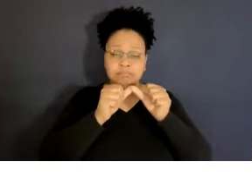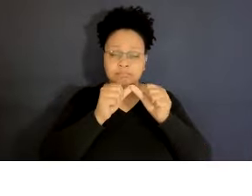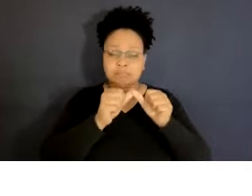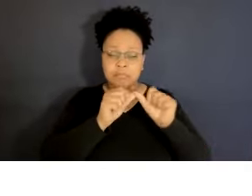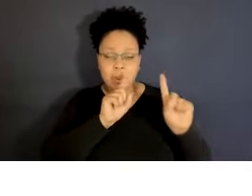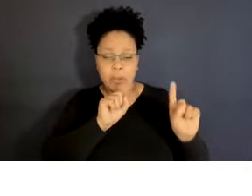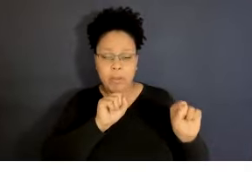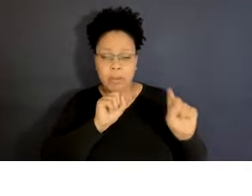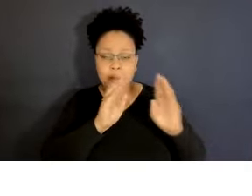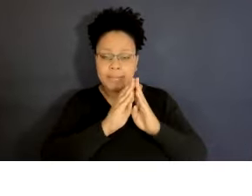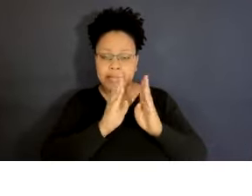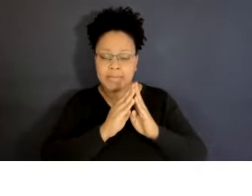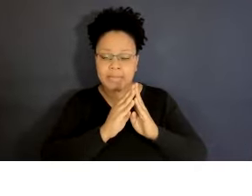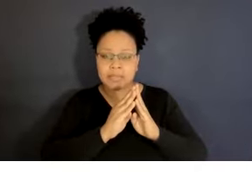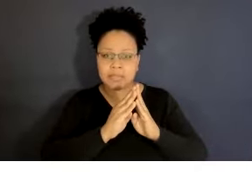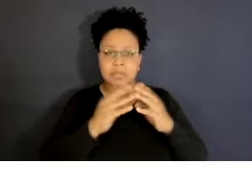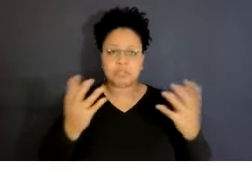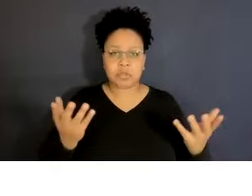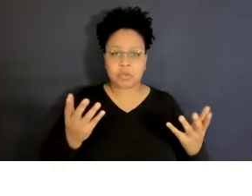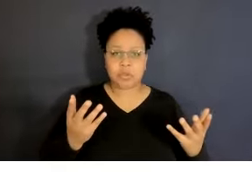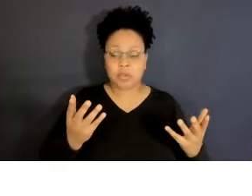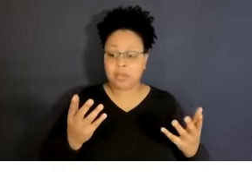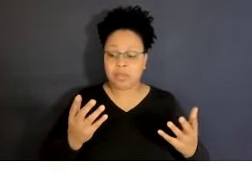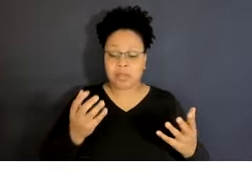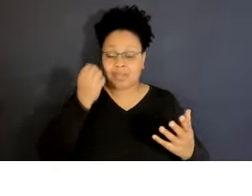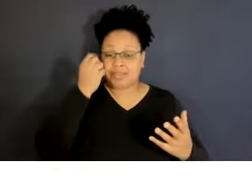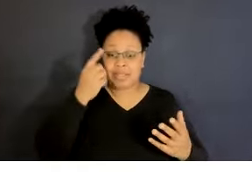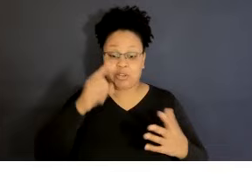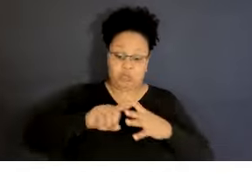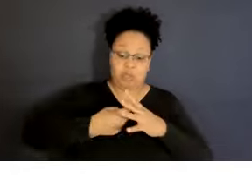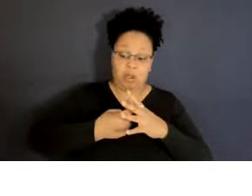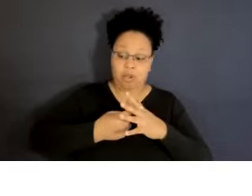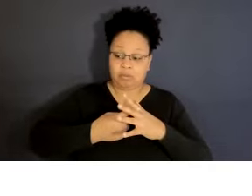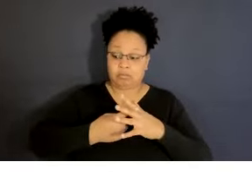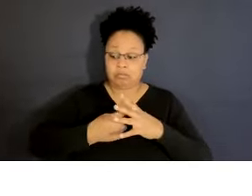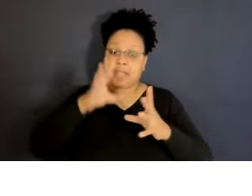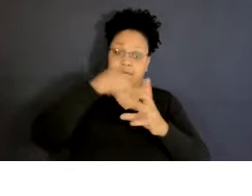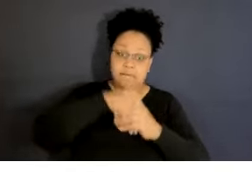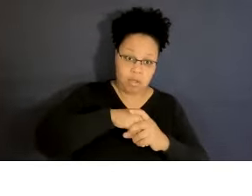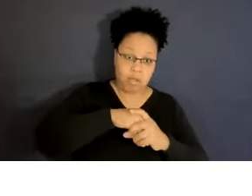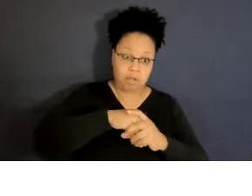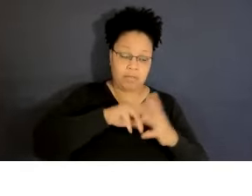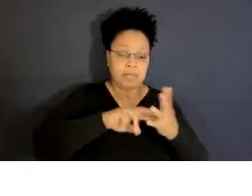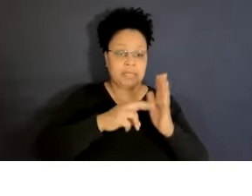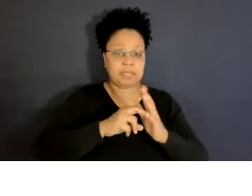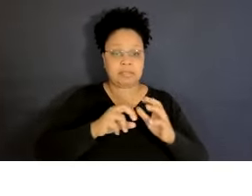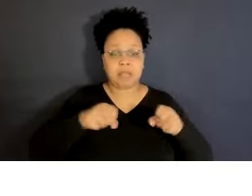like once you get involved in this movement, more opportunities come about.